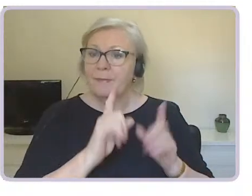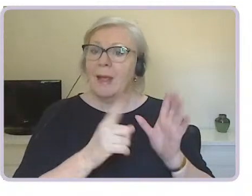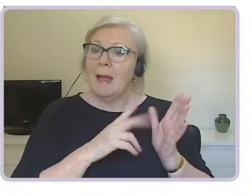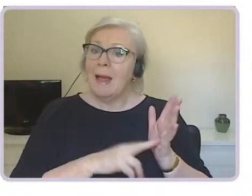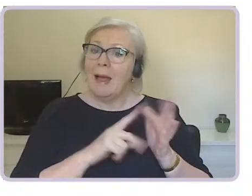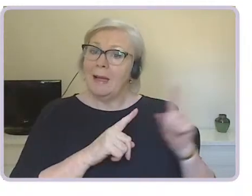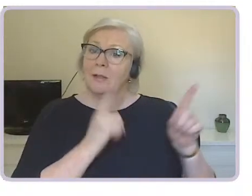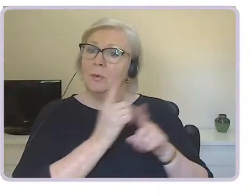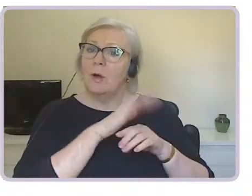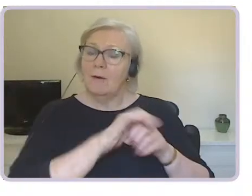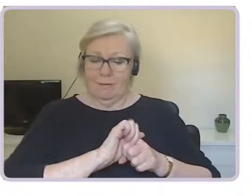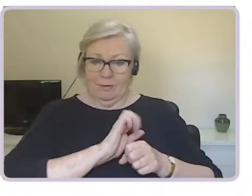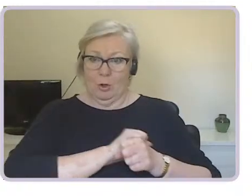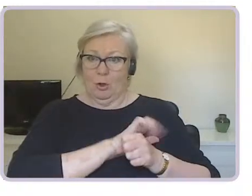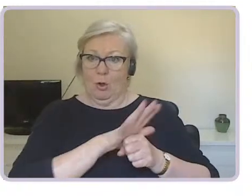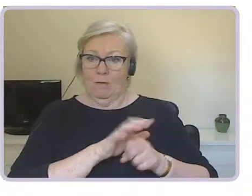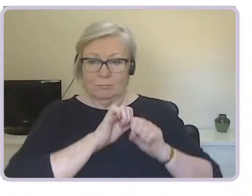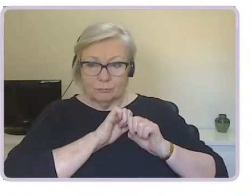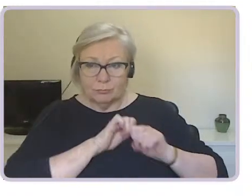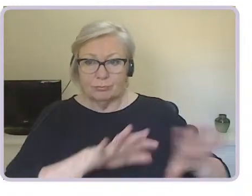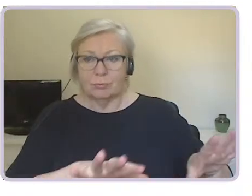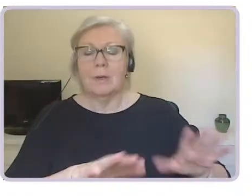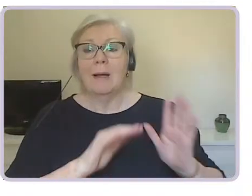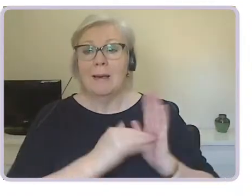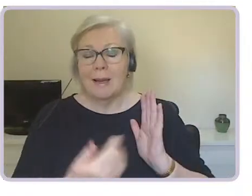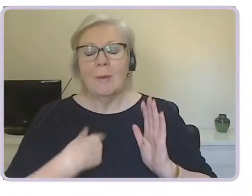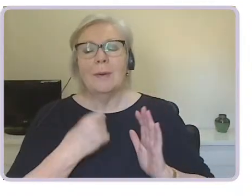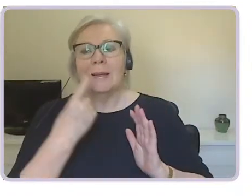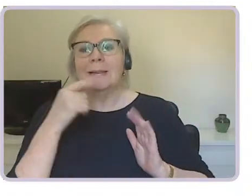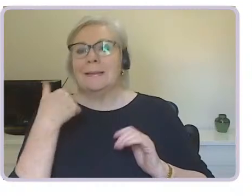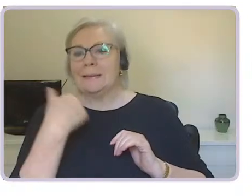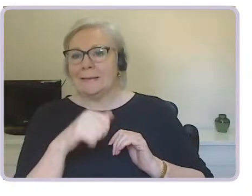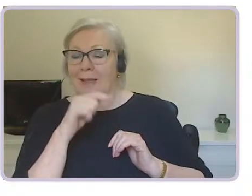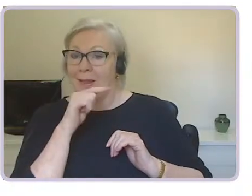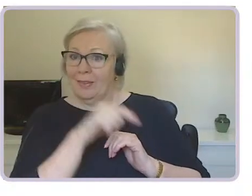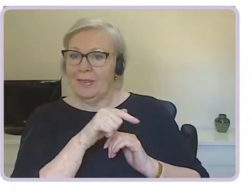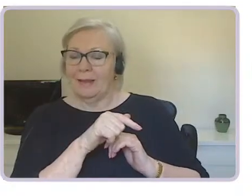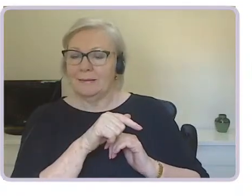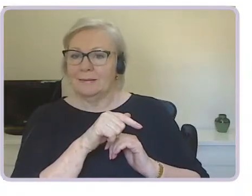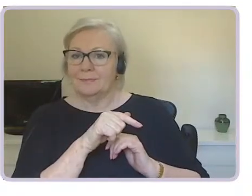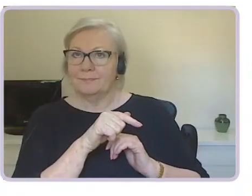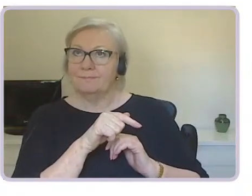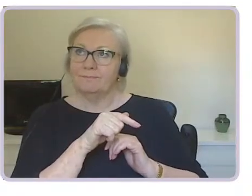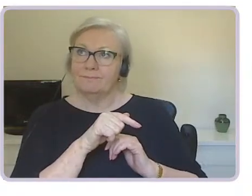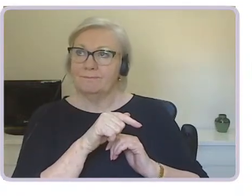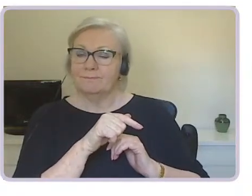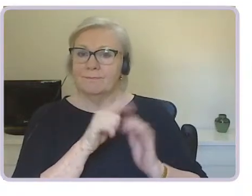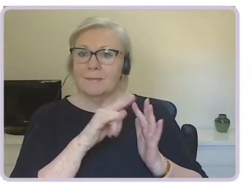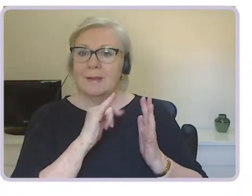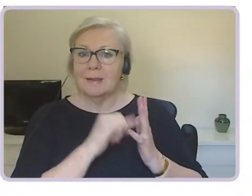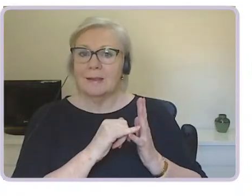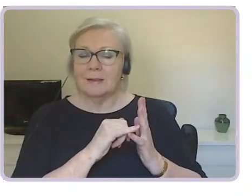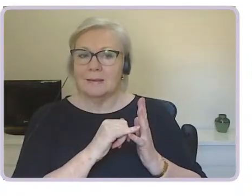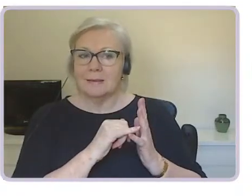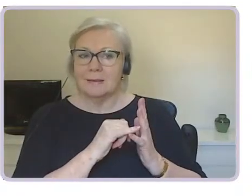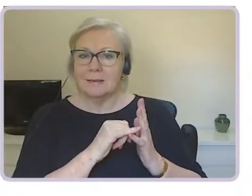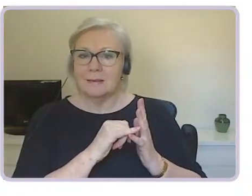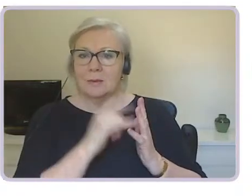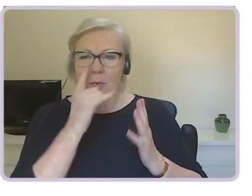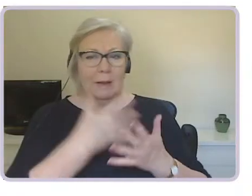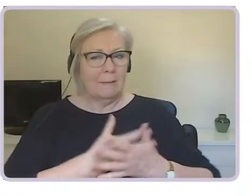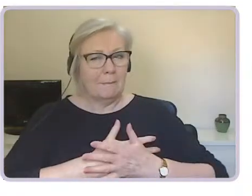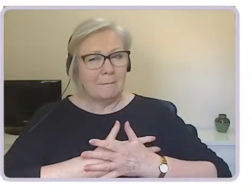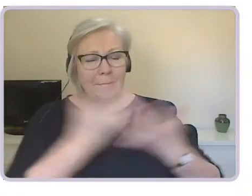pandemic. Obviously, we understand now that that is probably the single most emergency that we're all at great risk